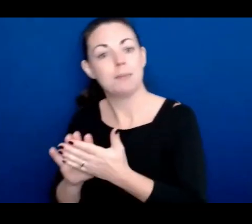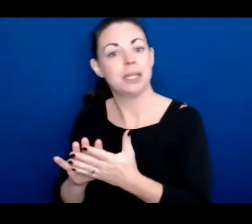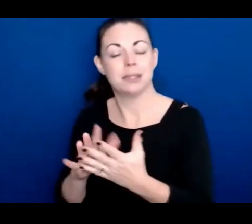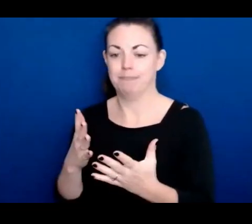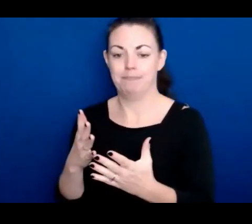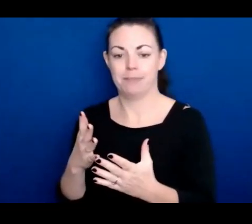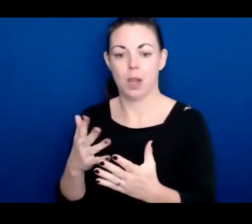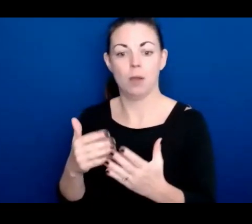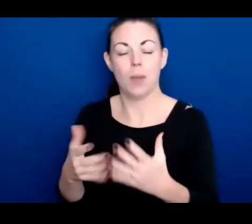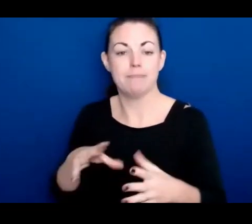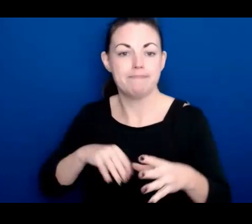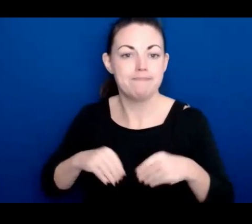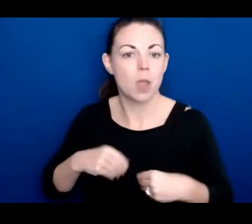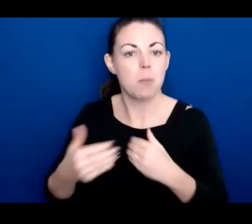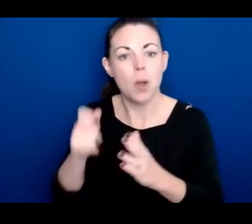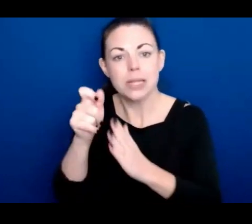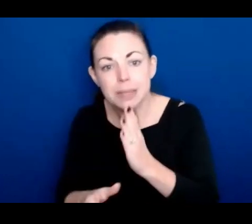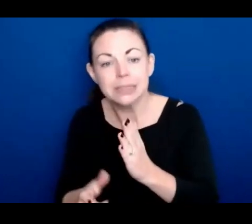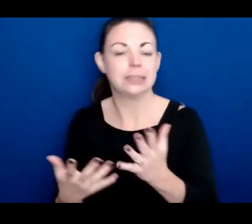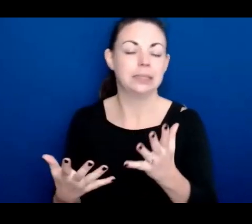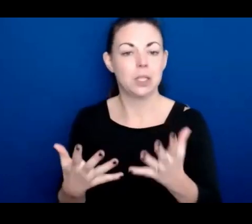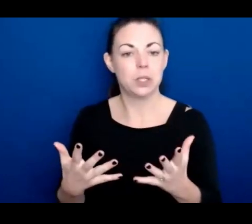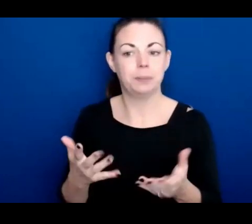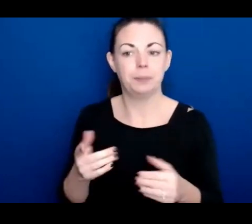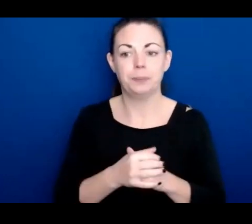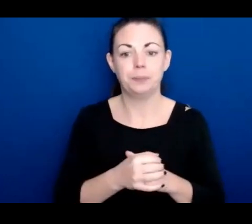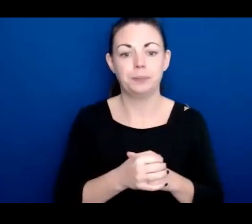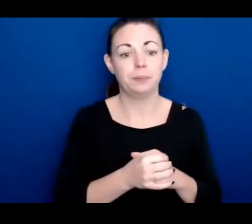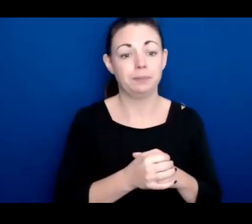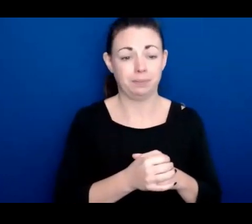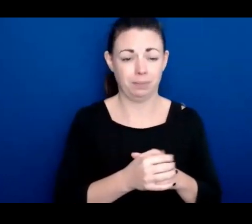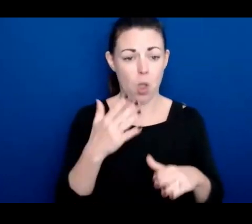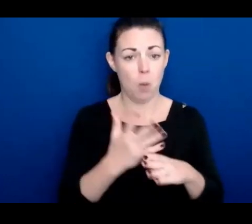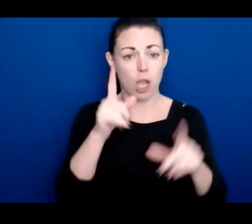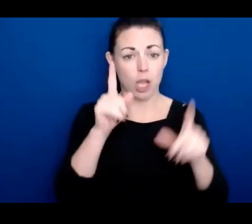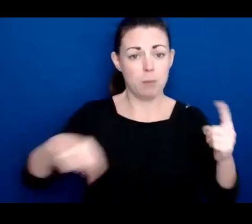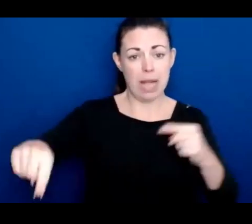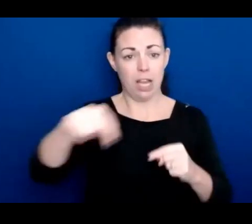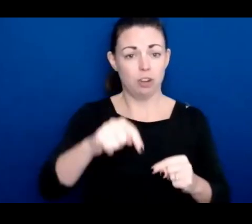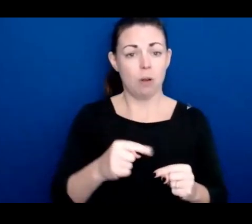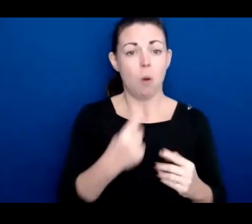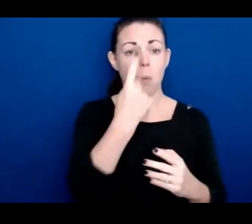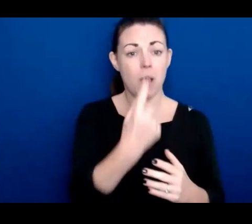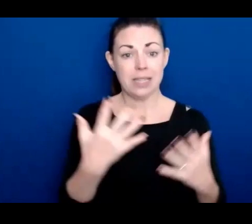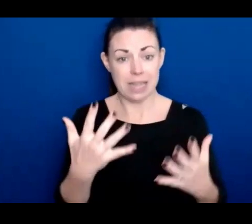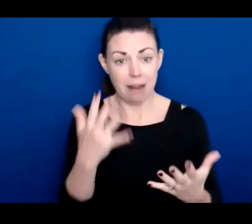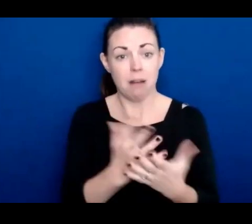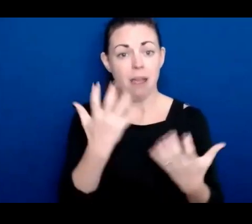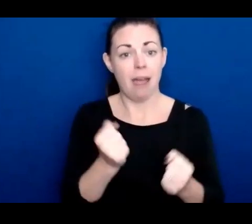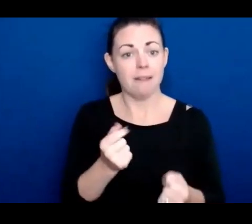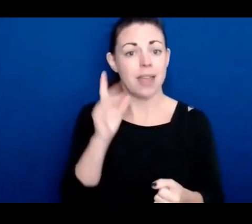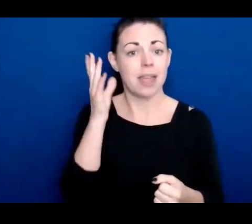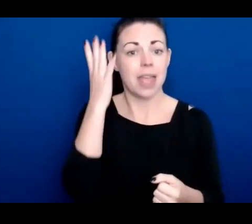disabilities. Around 1 in 10 of the working population has a degree of hearing loss. And then basically over the age